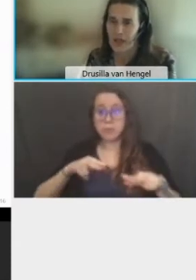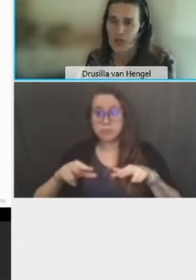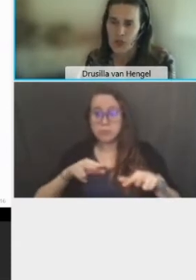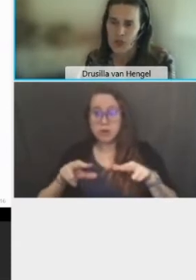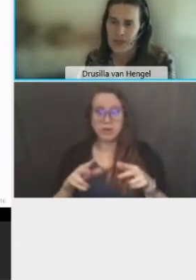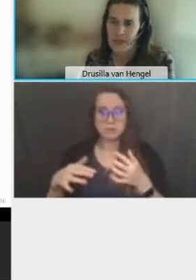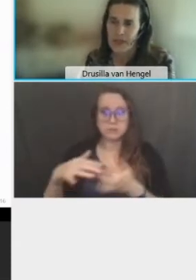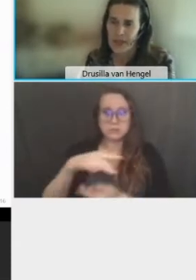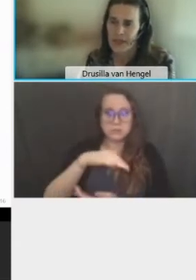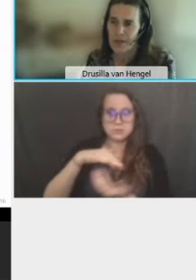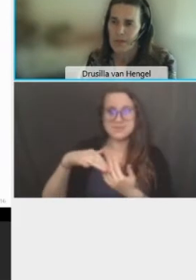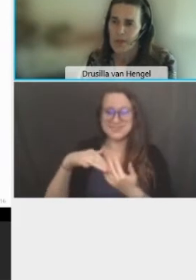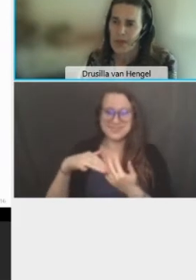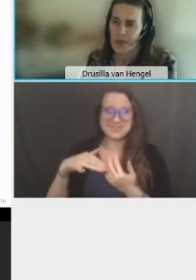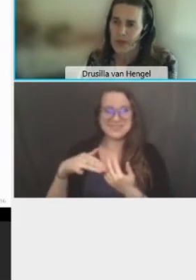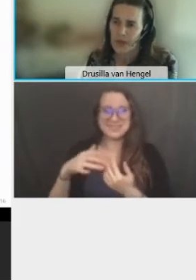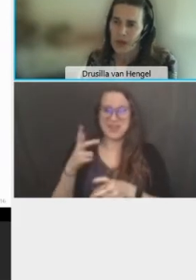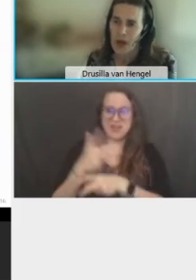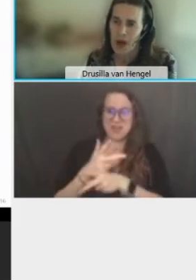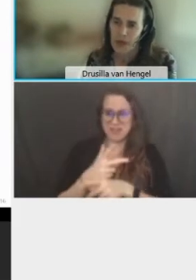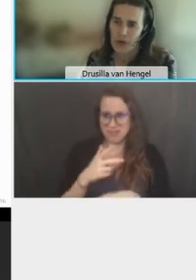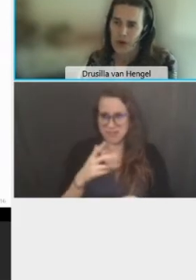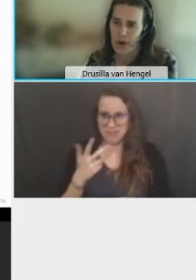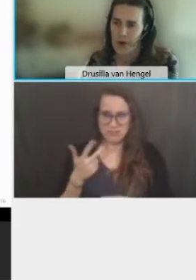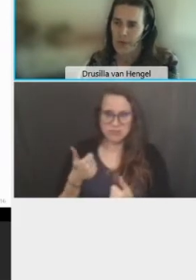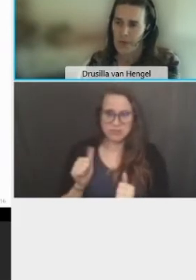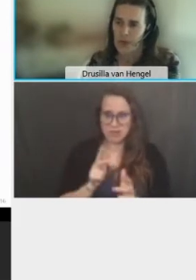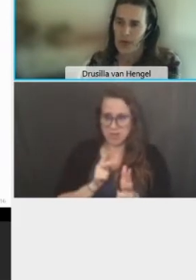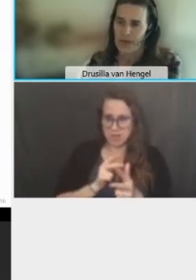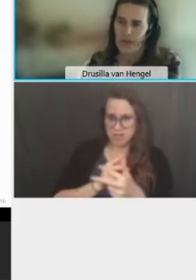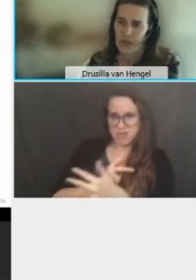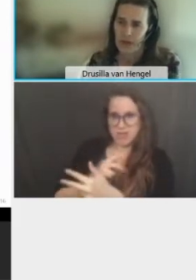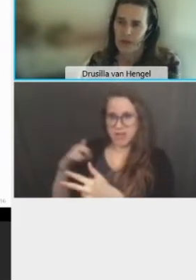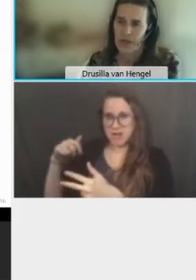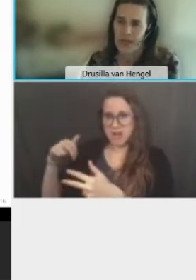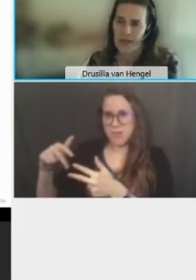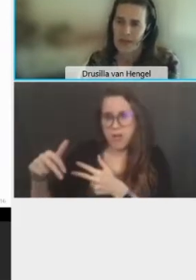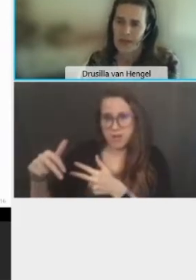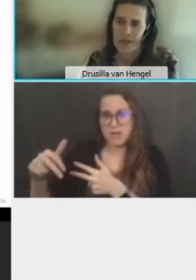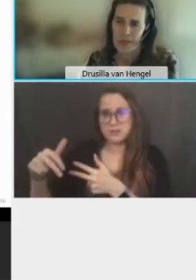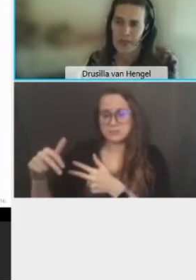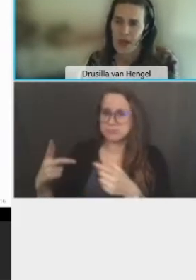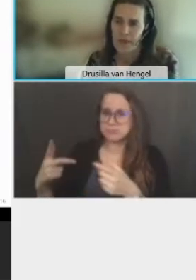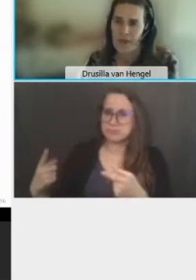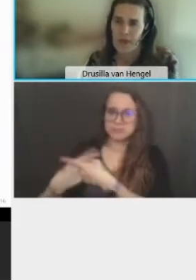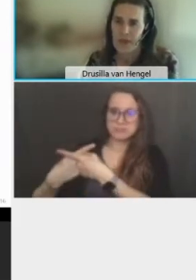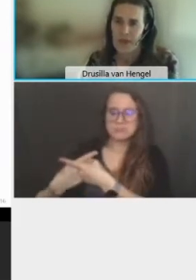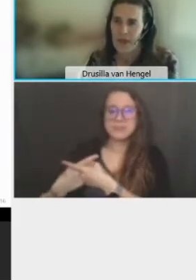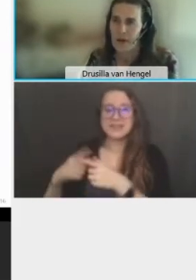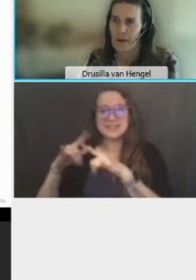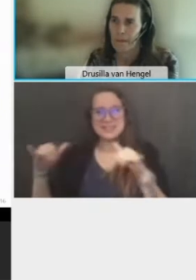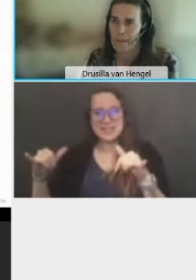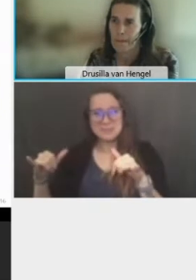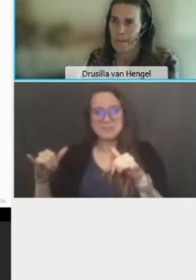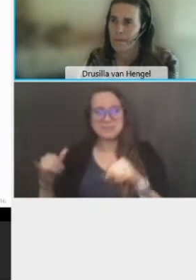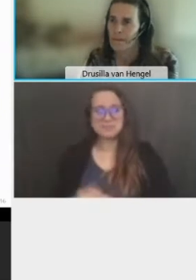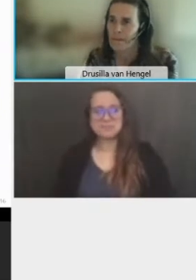interacting at uncontrolled slip lanes that put people turning off the corridor and people crossing along the street at the same time in conflict with each